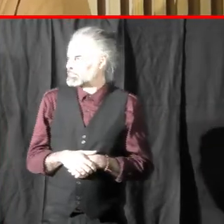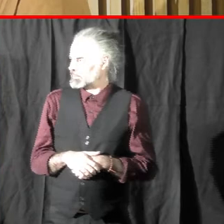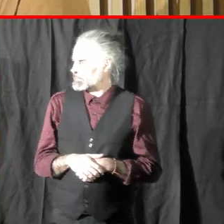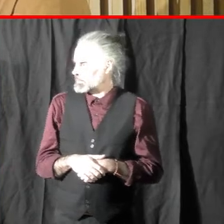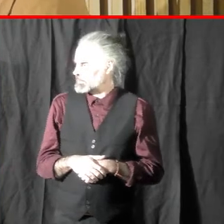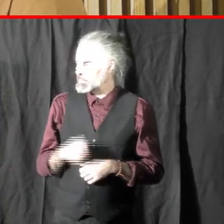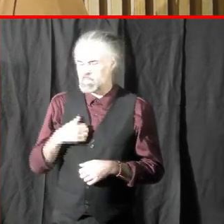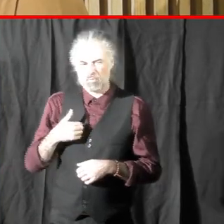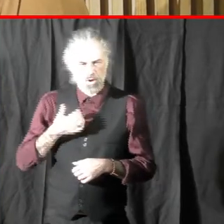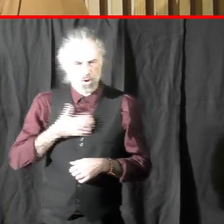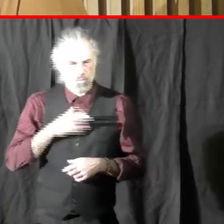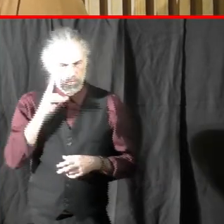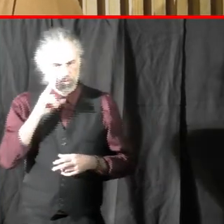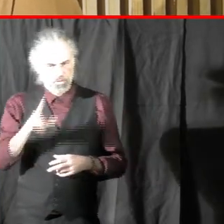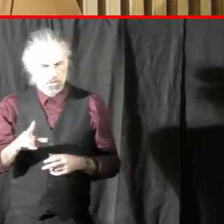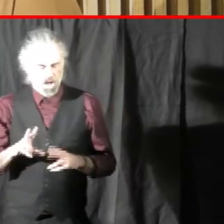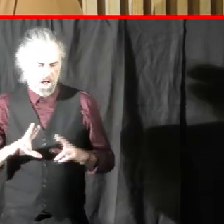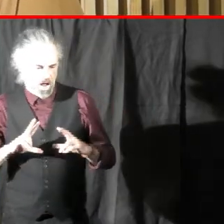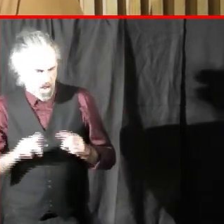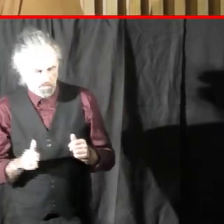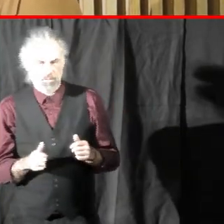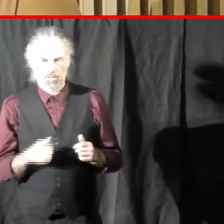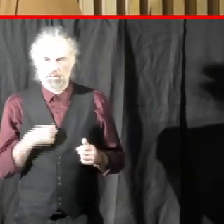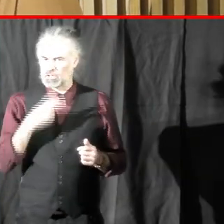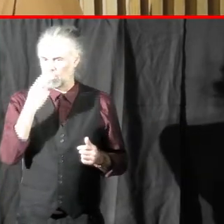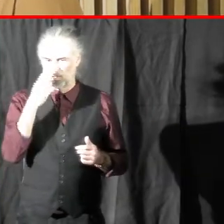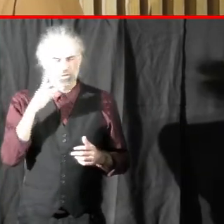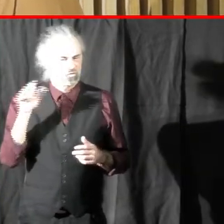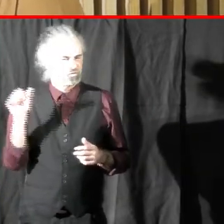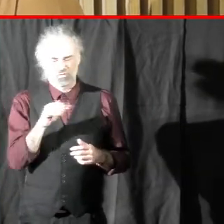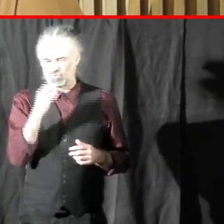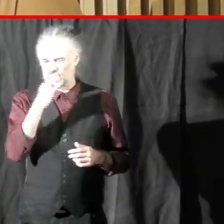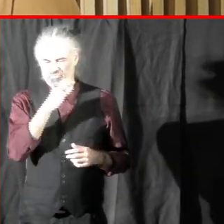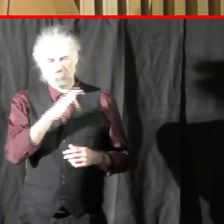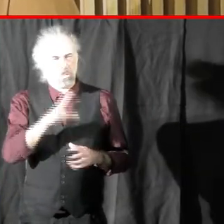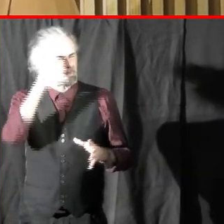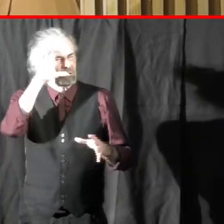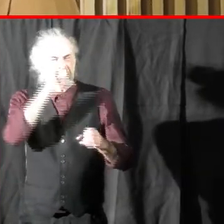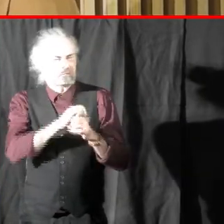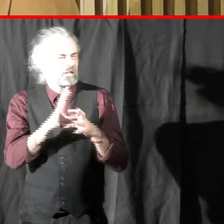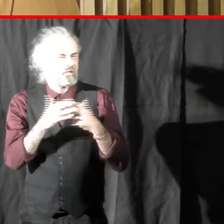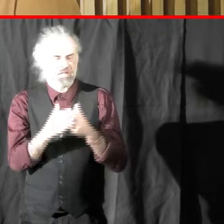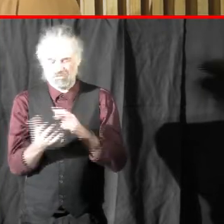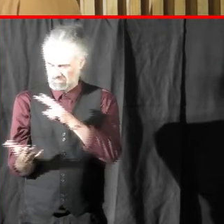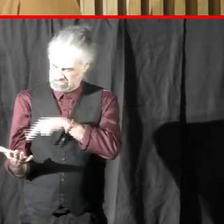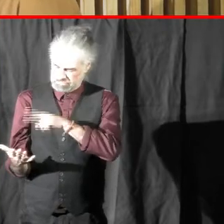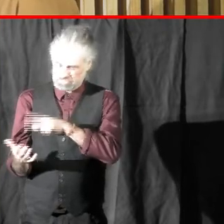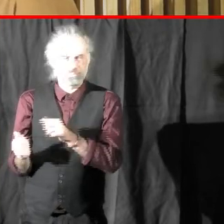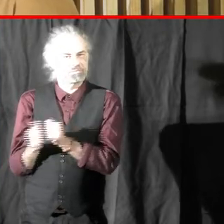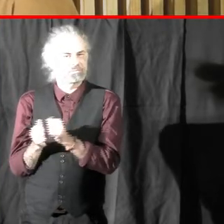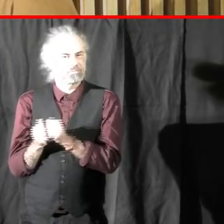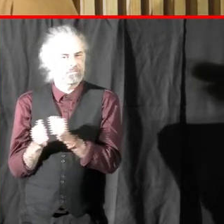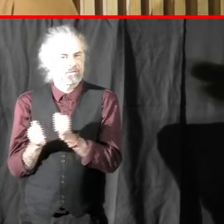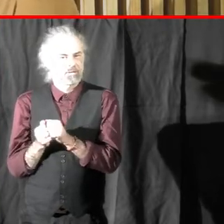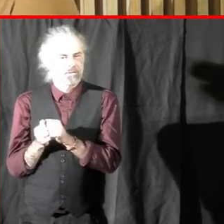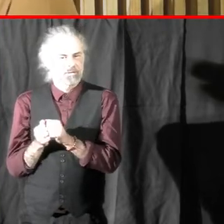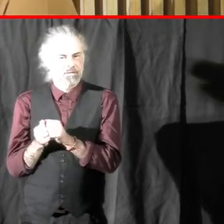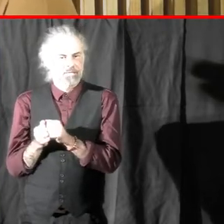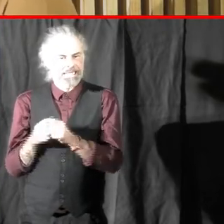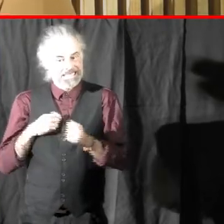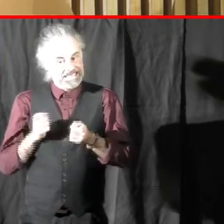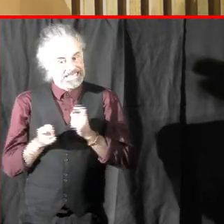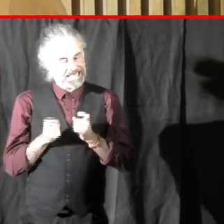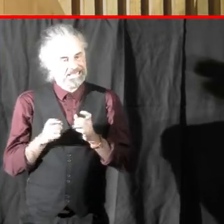look past that this is a media story. As adults, we should never believe what we're reading in the media. And these tests are done in a laboratory. So what I'd like to